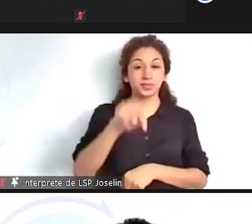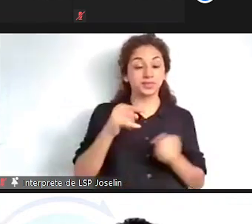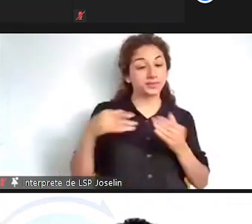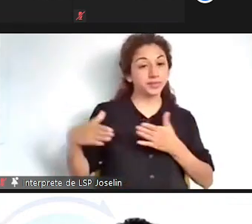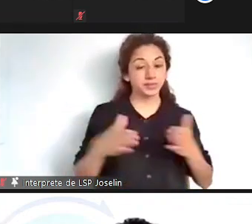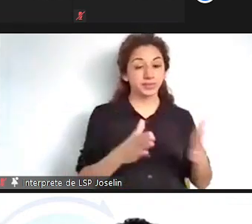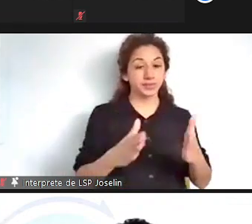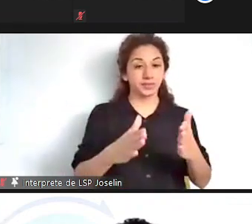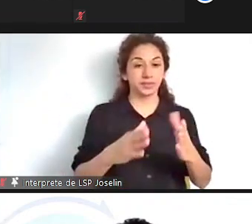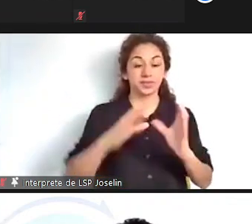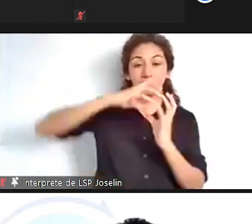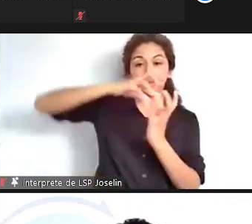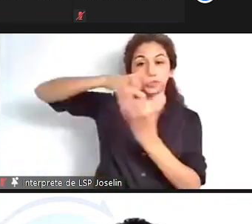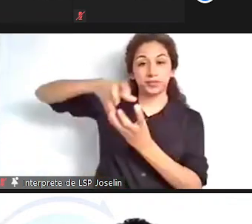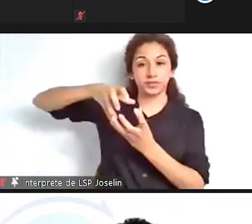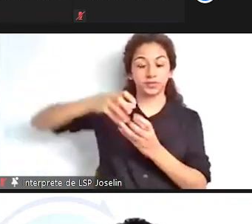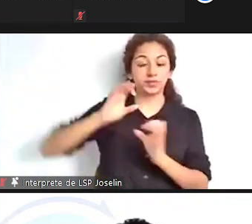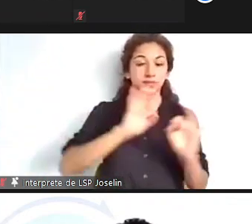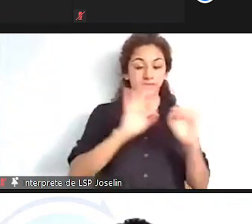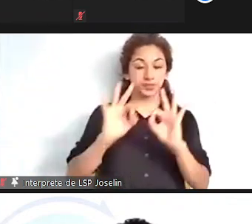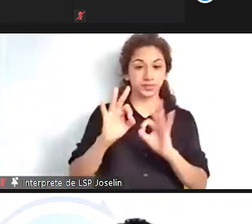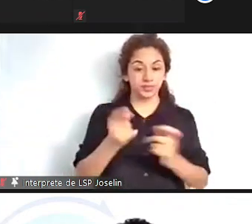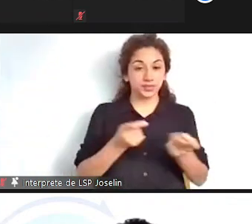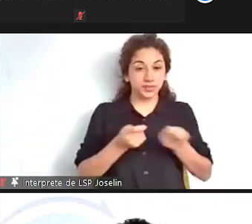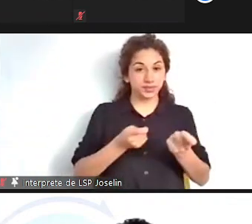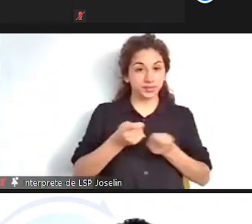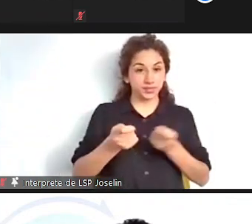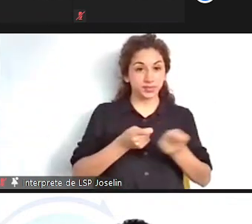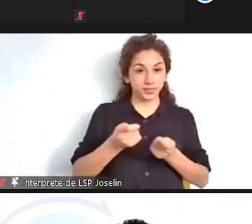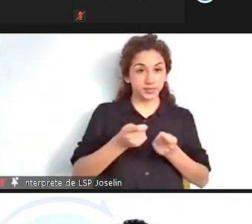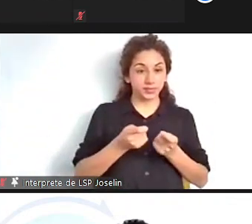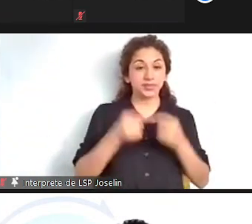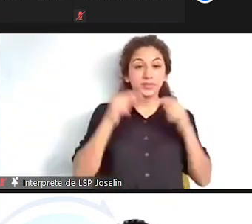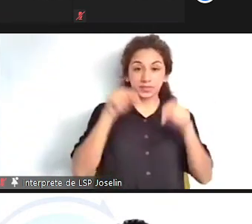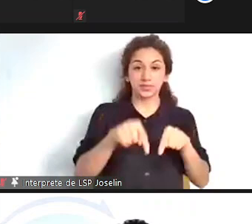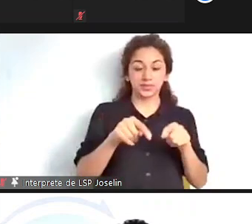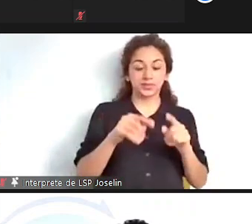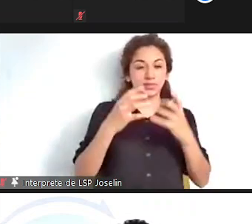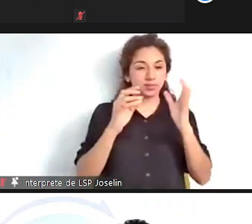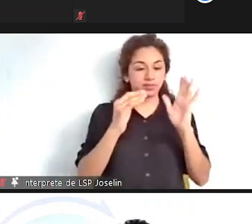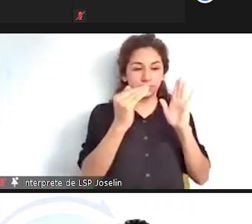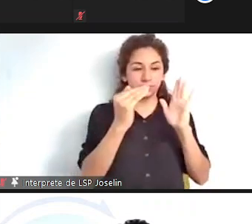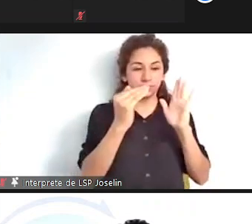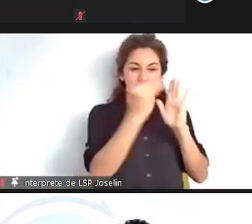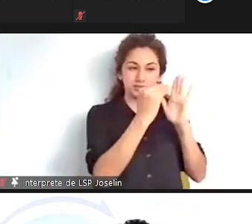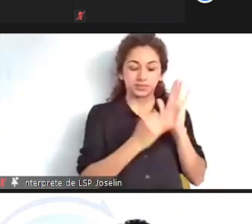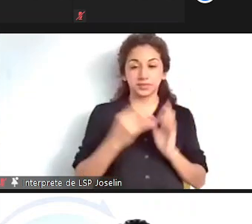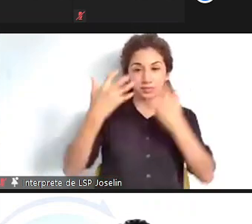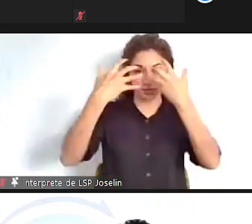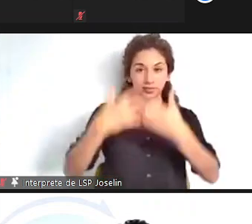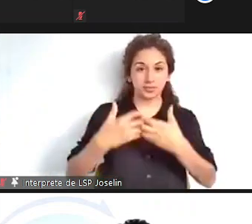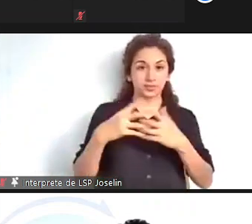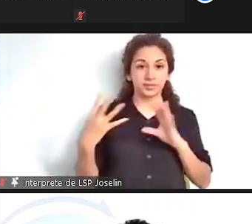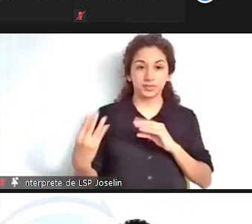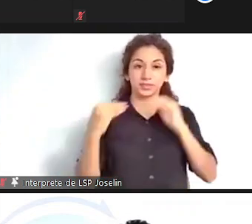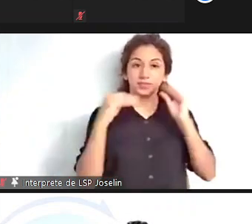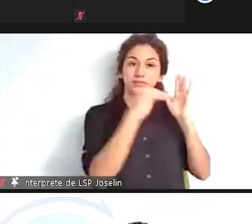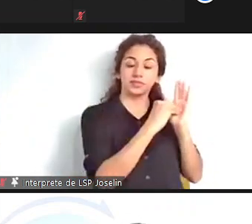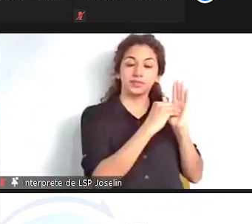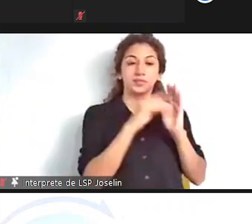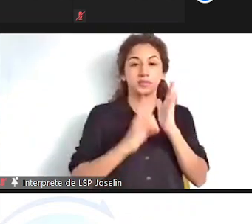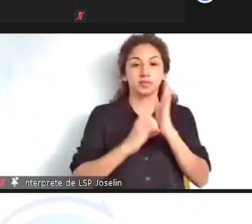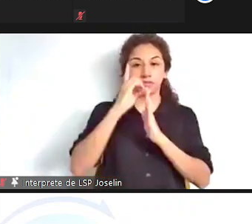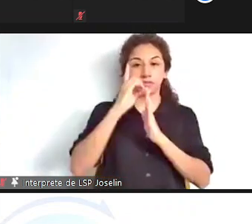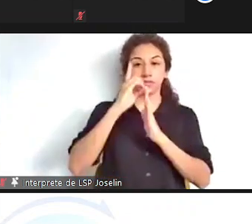about this role that we need to have about regulation regulatory tenants and then this company